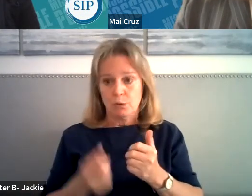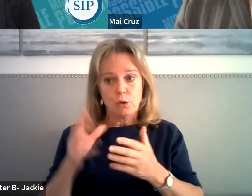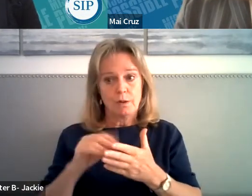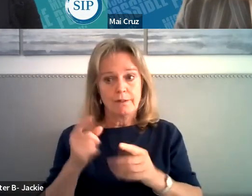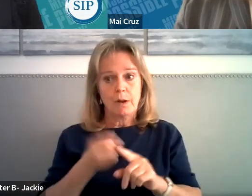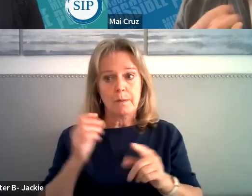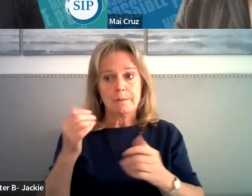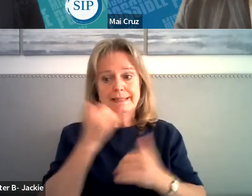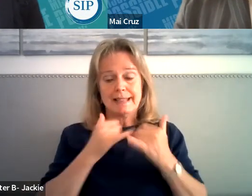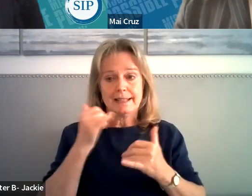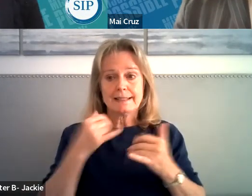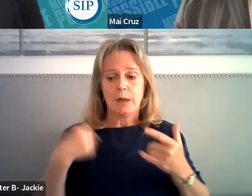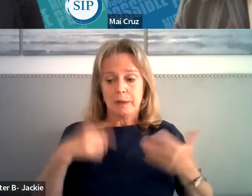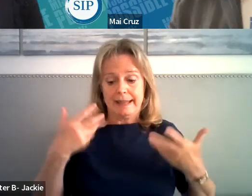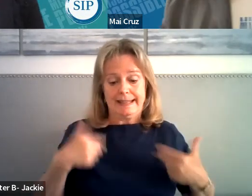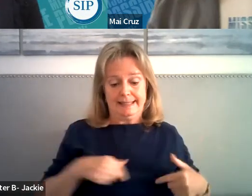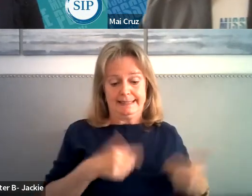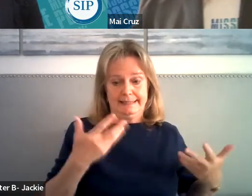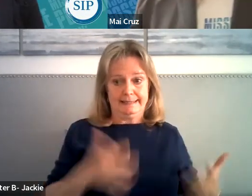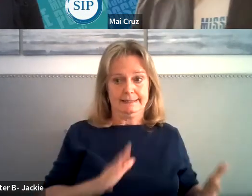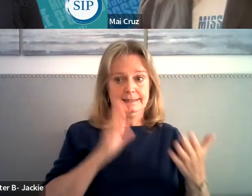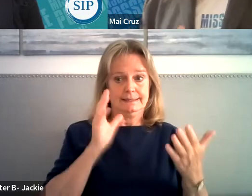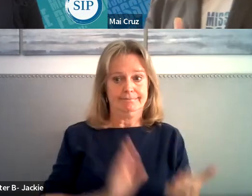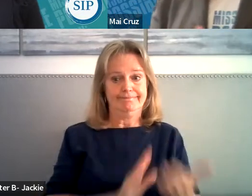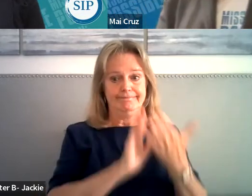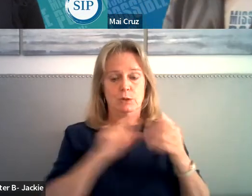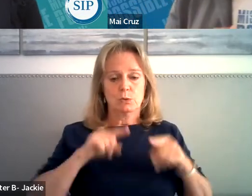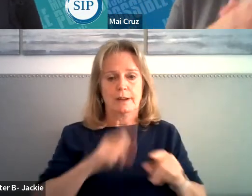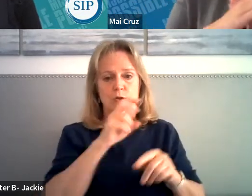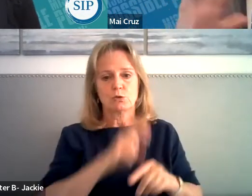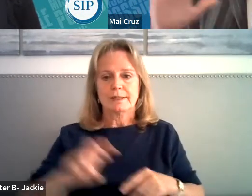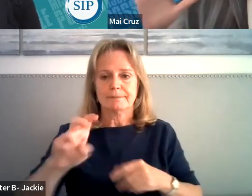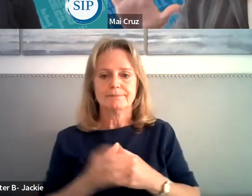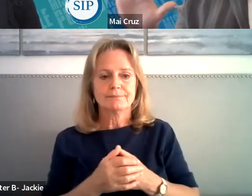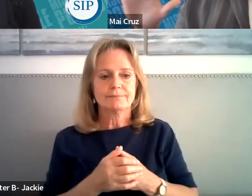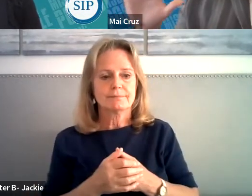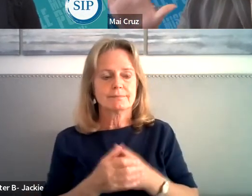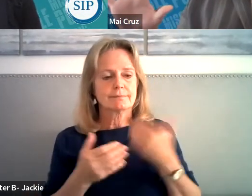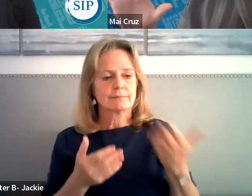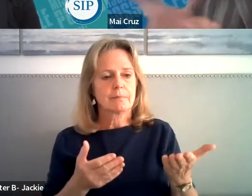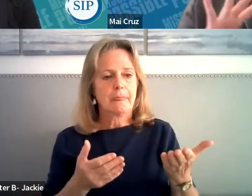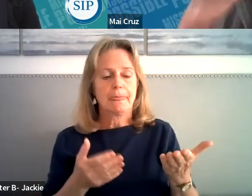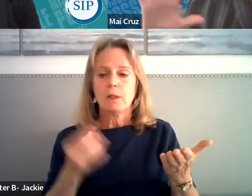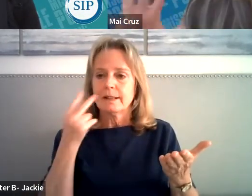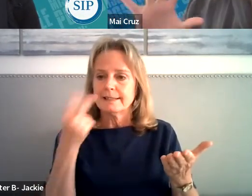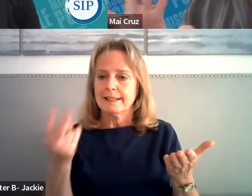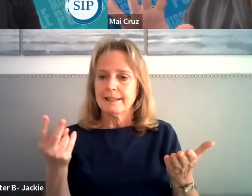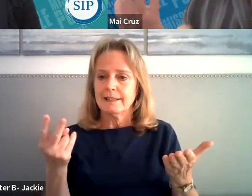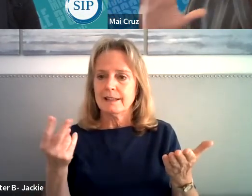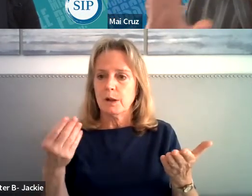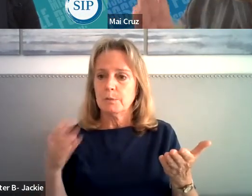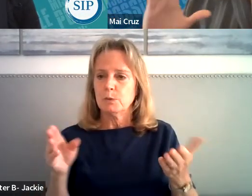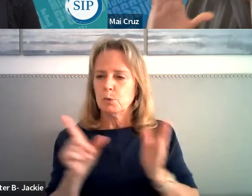or roadblocks that we encountered along the way. On this slide, you can see a